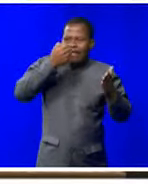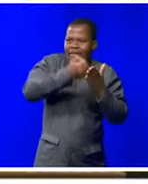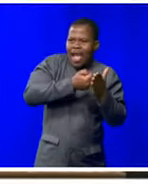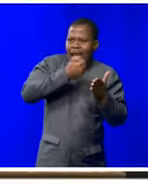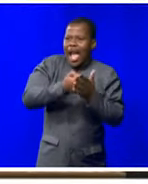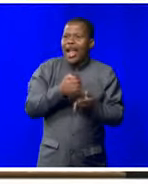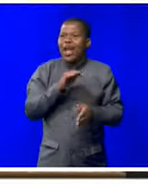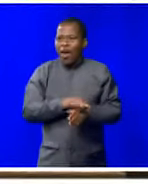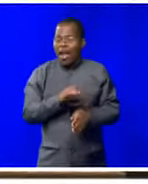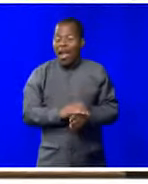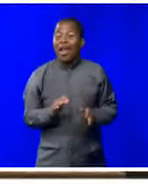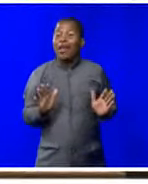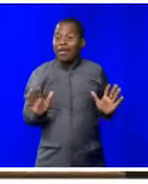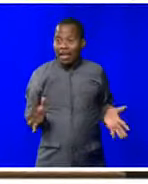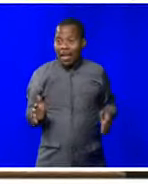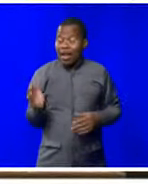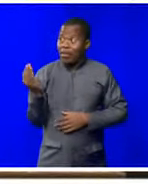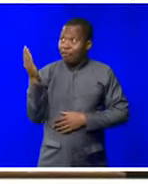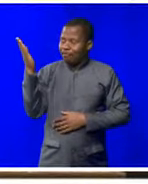into Eswatini in 1969,